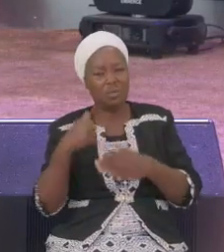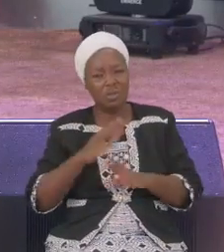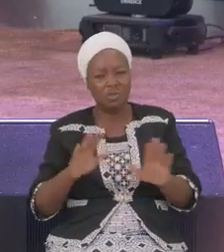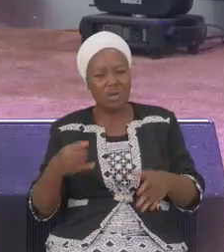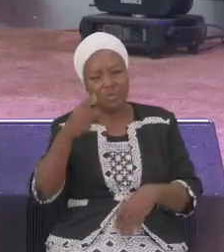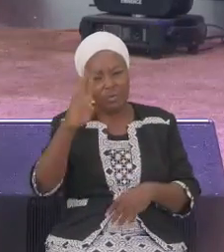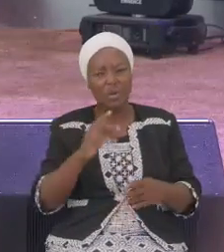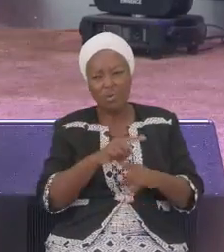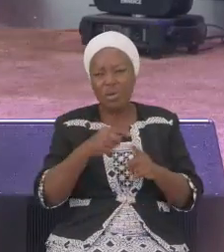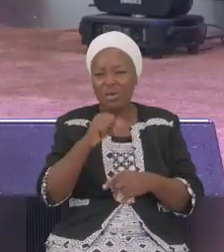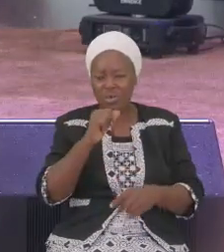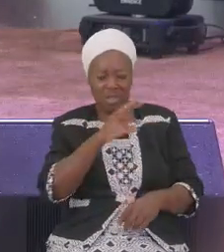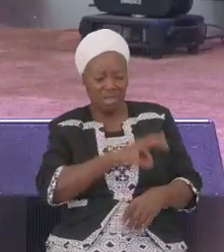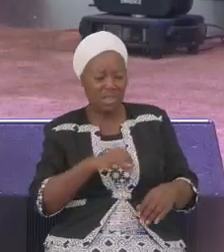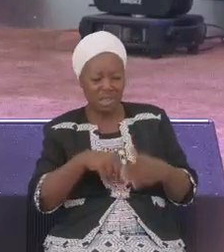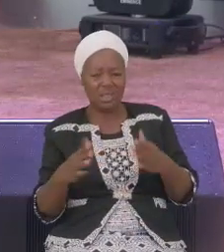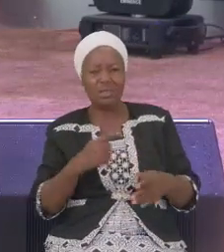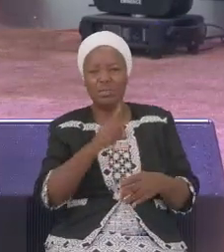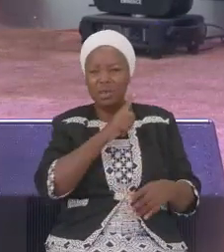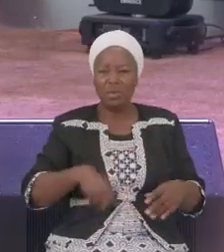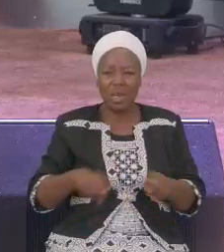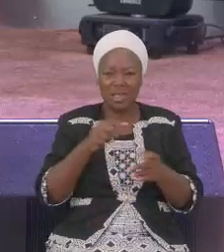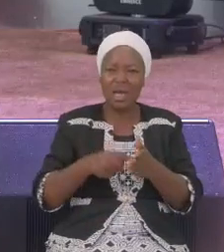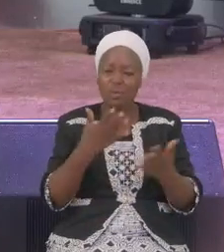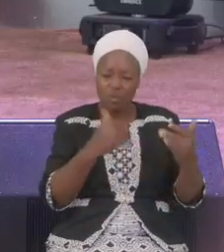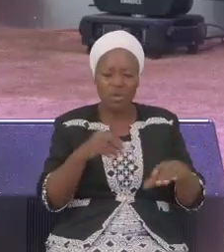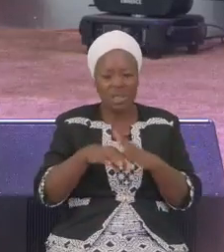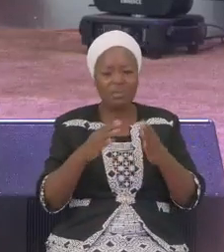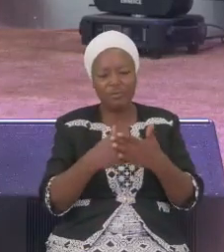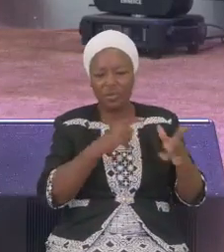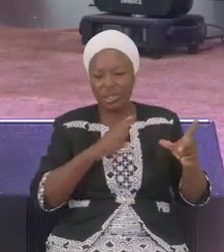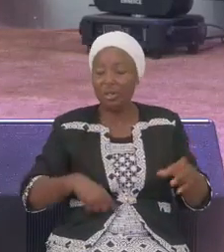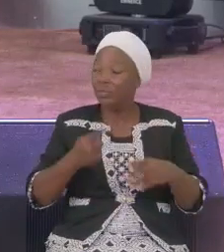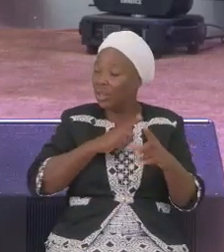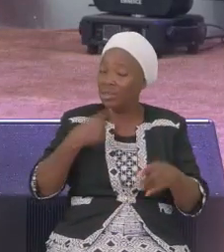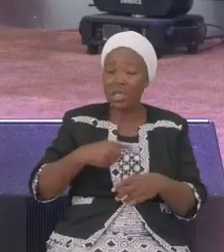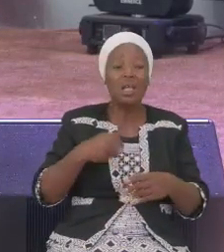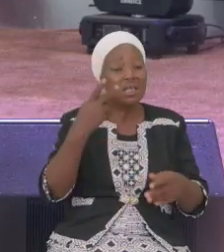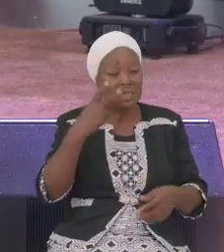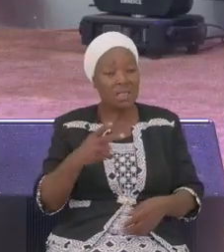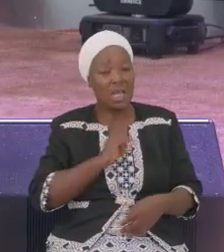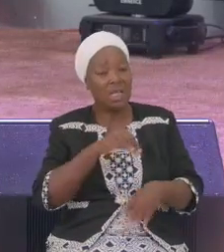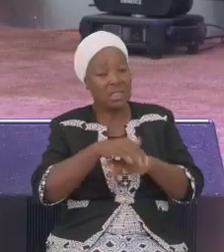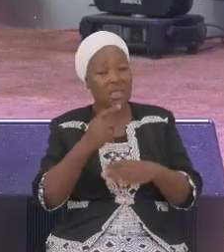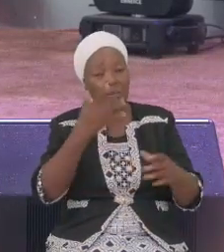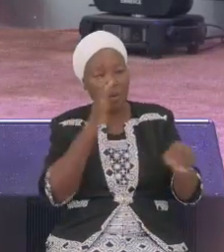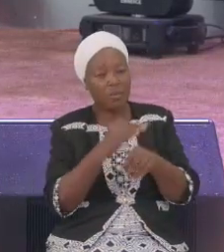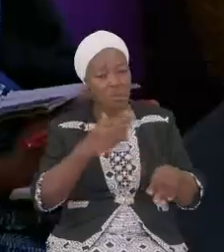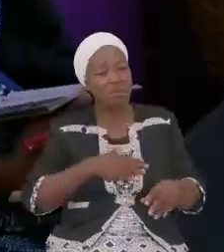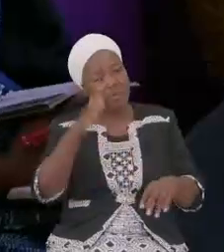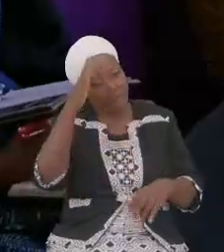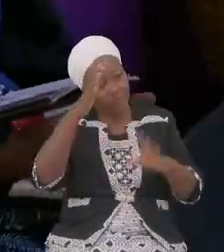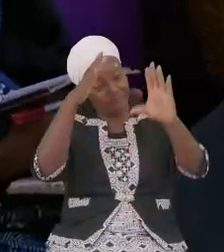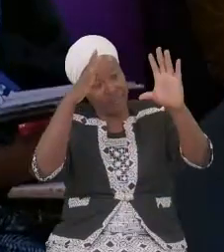like this and we're not interested in tarrying before the Lord. The Lord said, behold, I send the promise of my Father upon